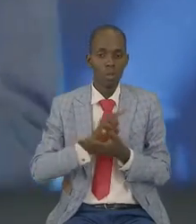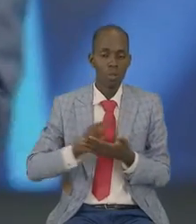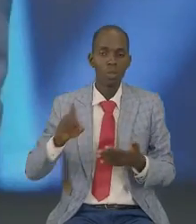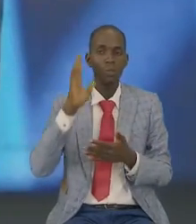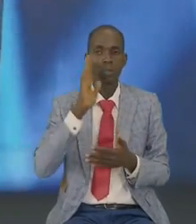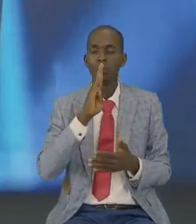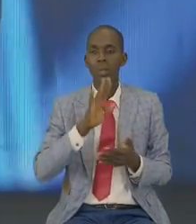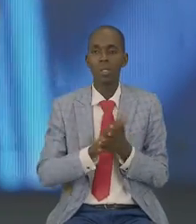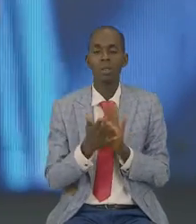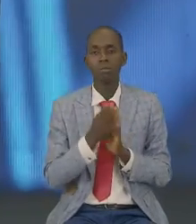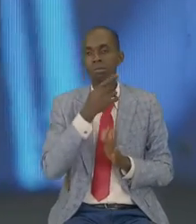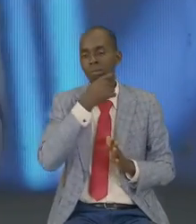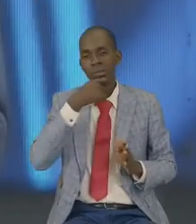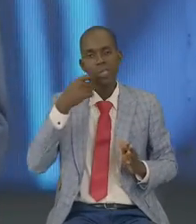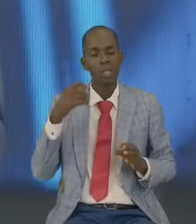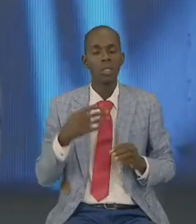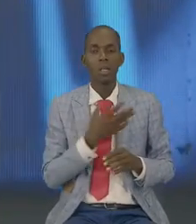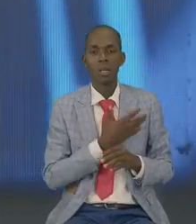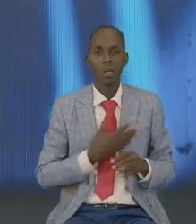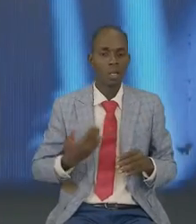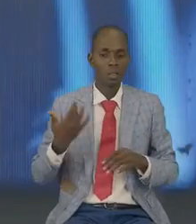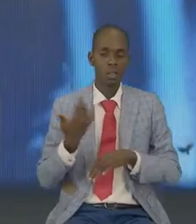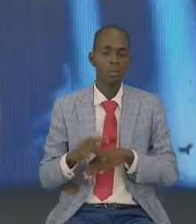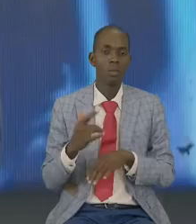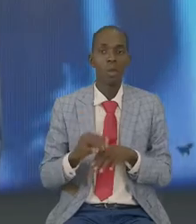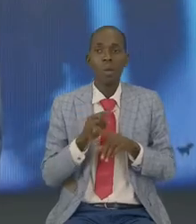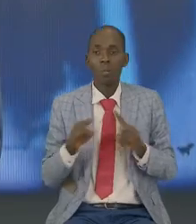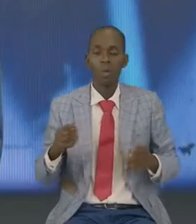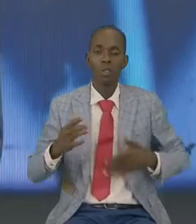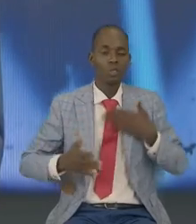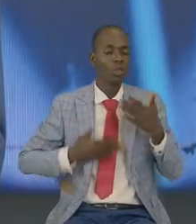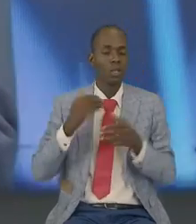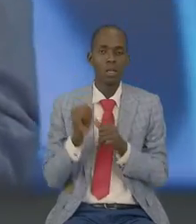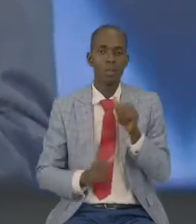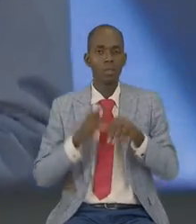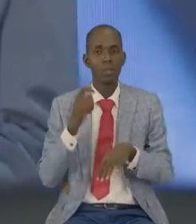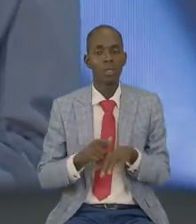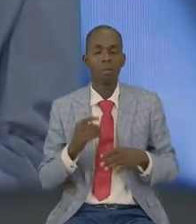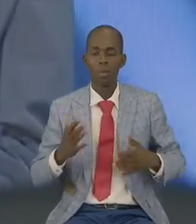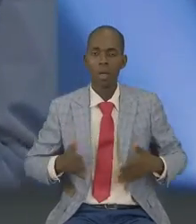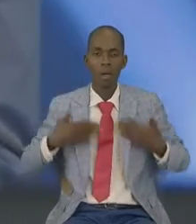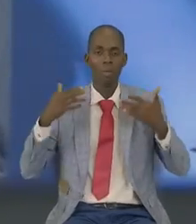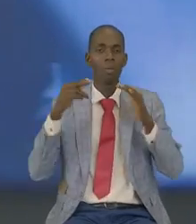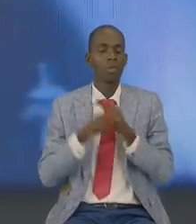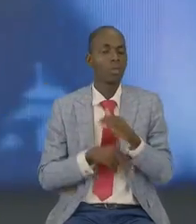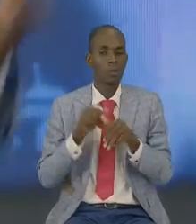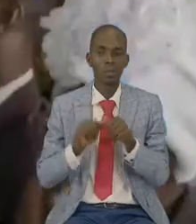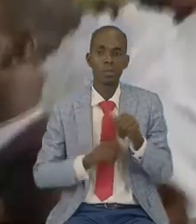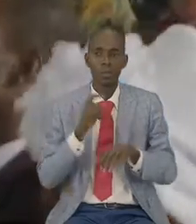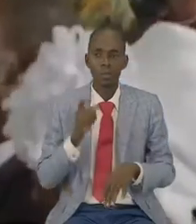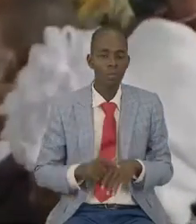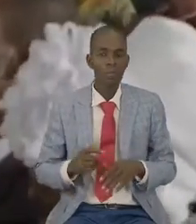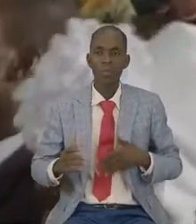the wilderness again, but joy every time. Happiness every time.